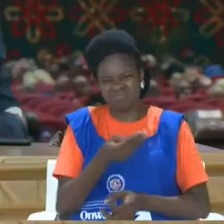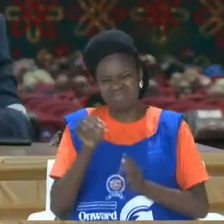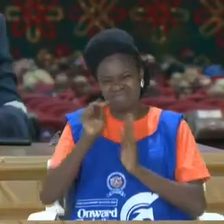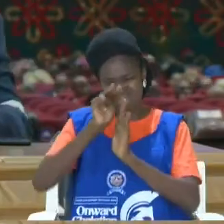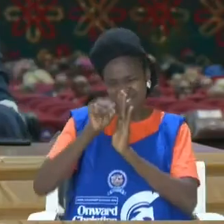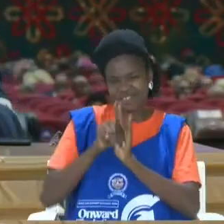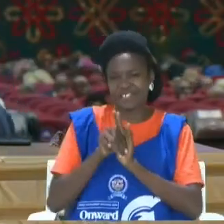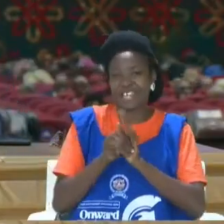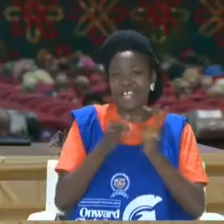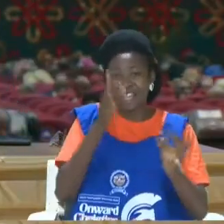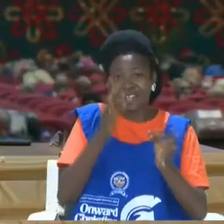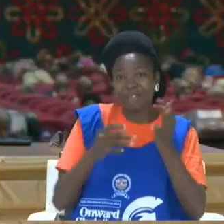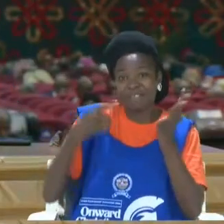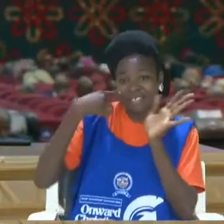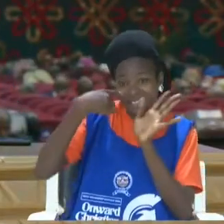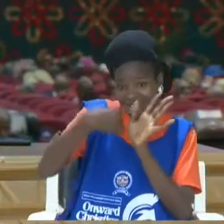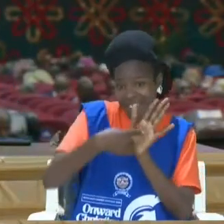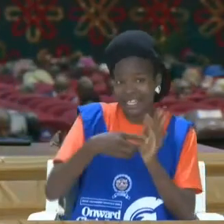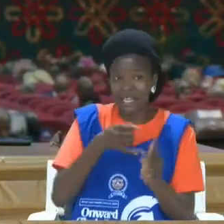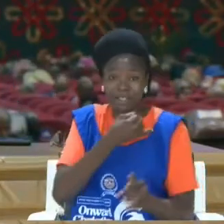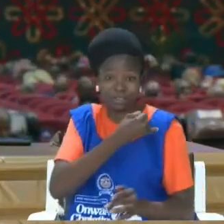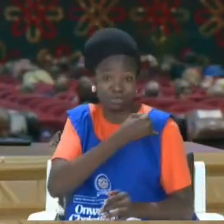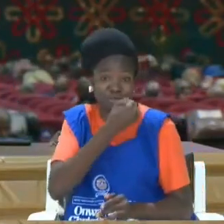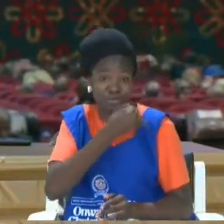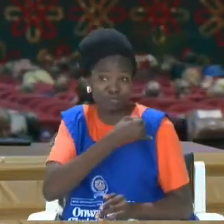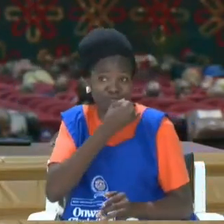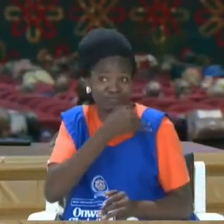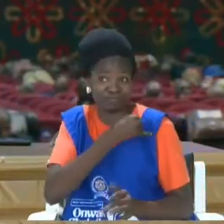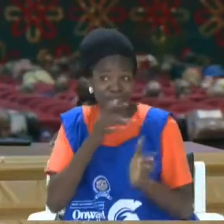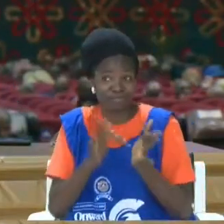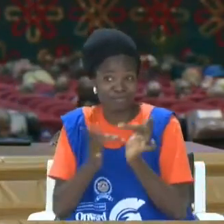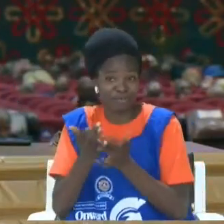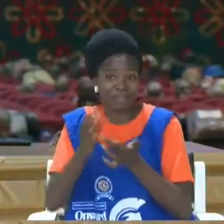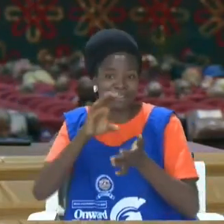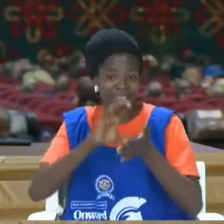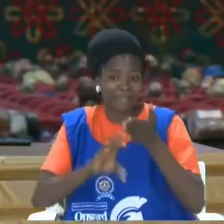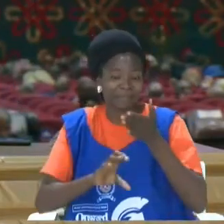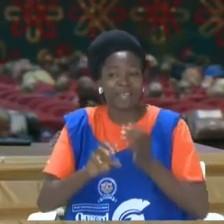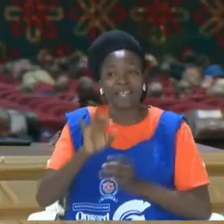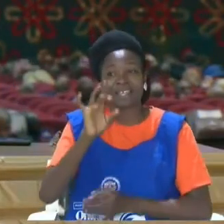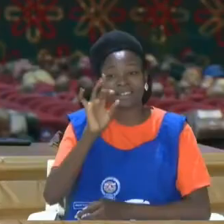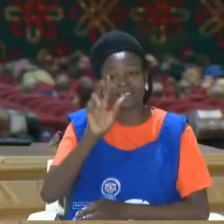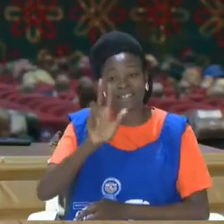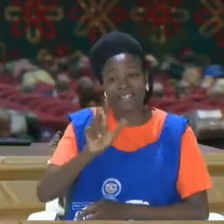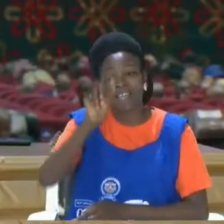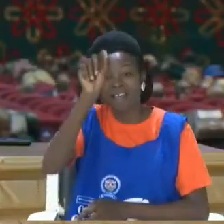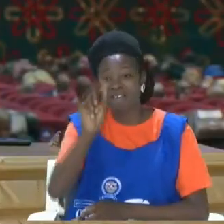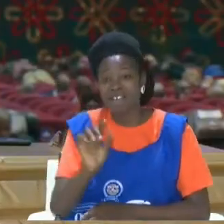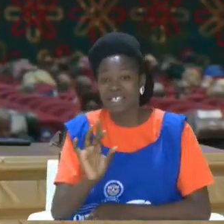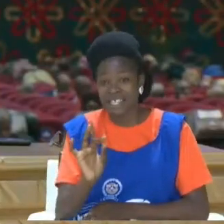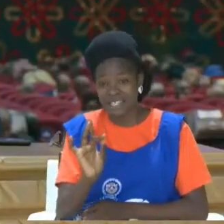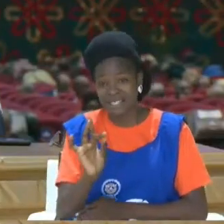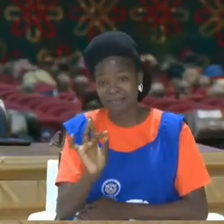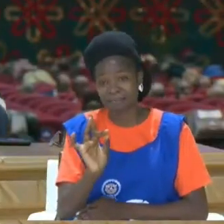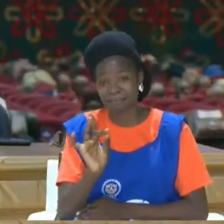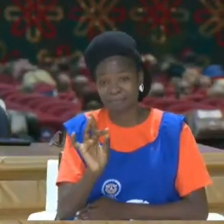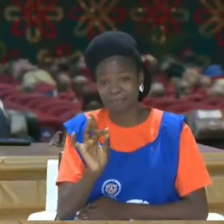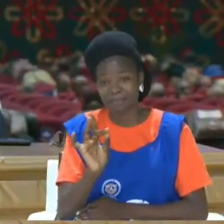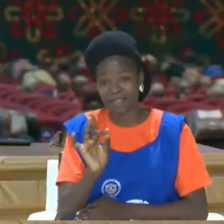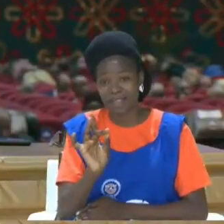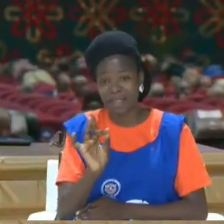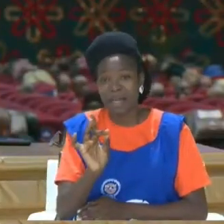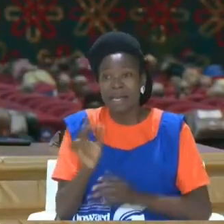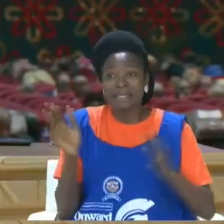You can find that in John chapter 3 verse 8. John chapter 3 verse 8.